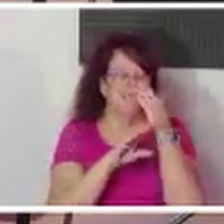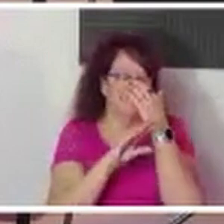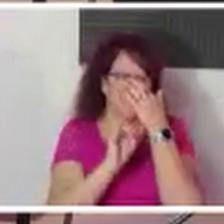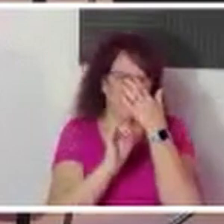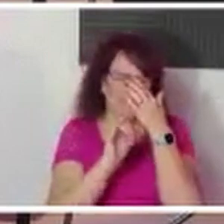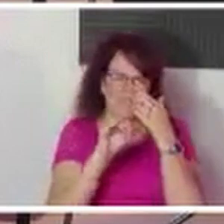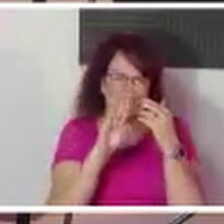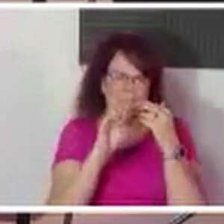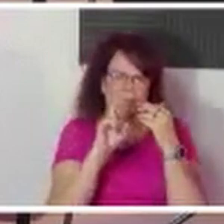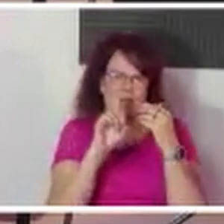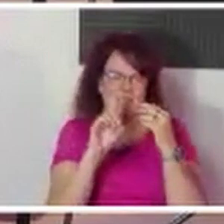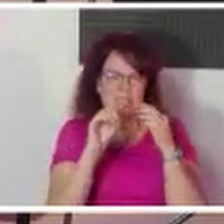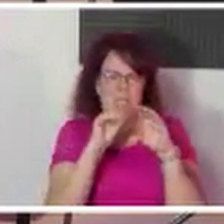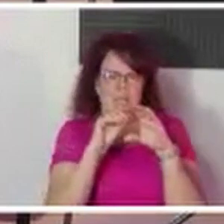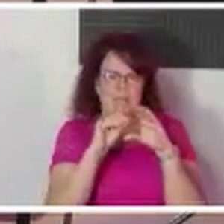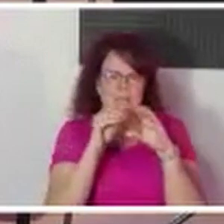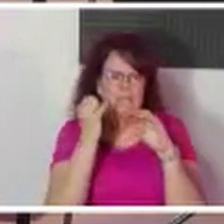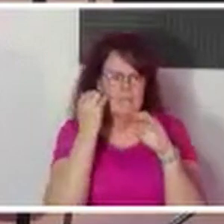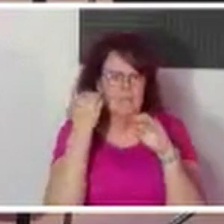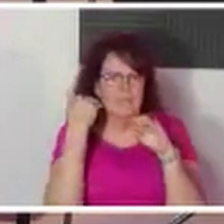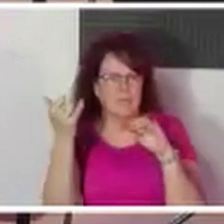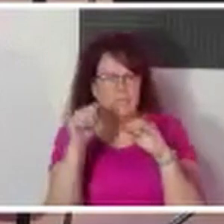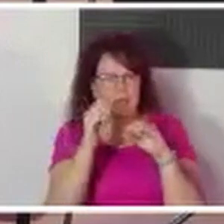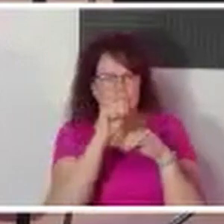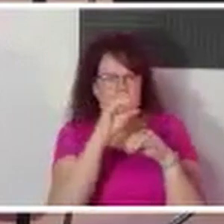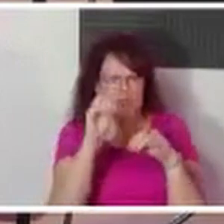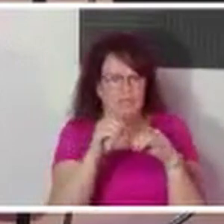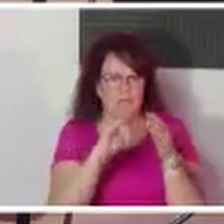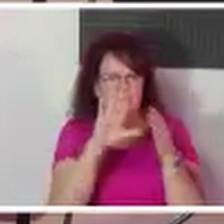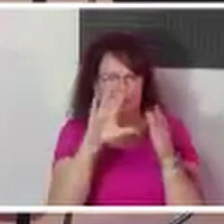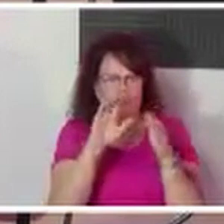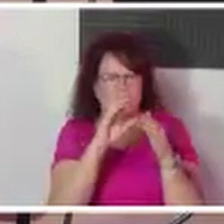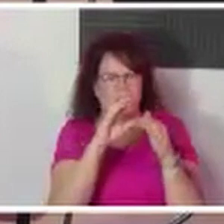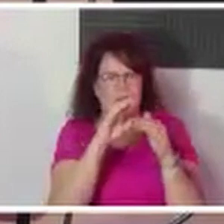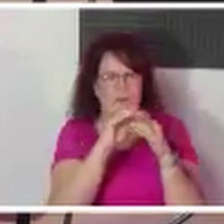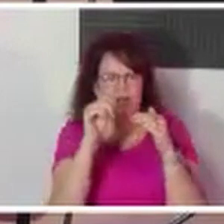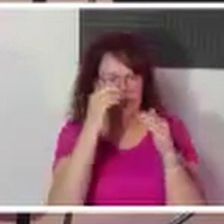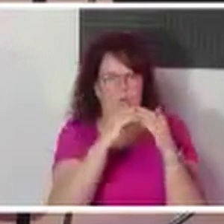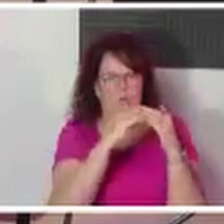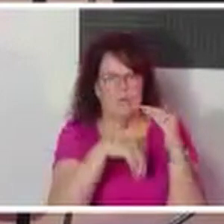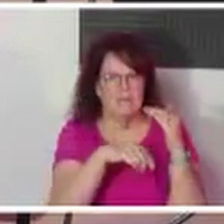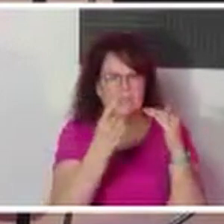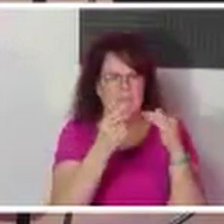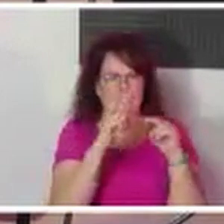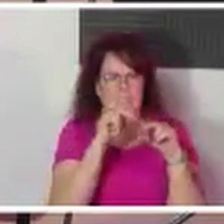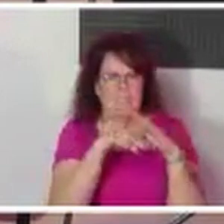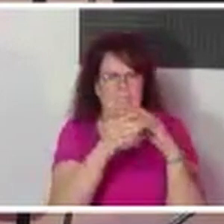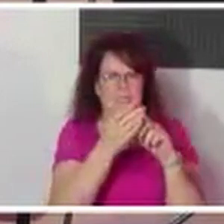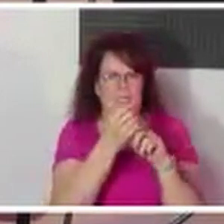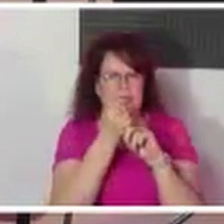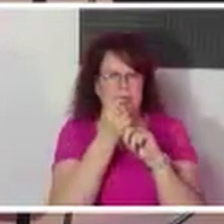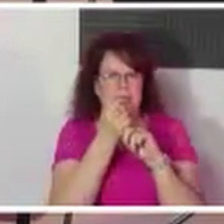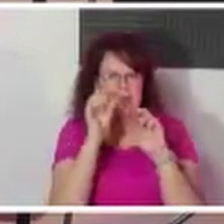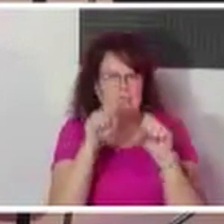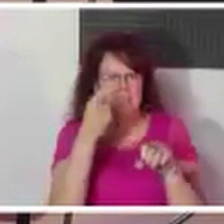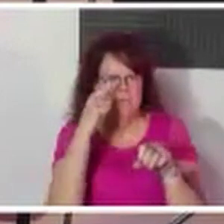amount, which again, if you recall with a bondsman, 10% of that would be $500 or less, being the difference between someone sitting in custody potentially